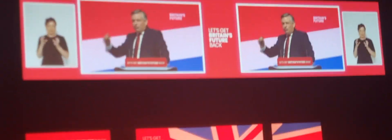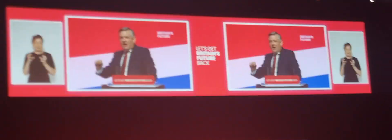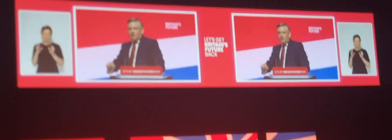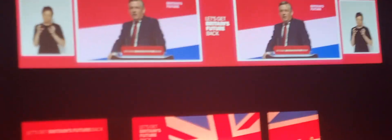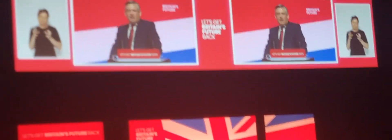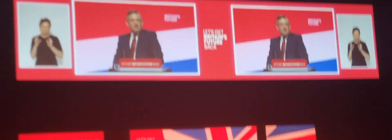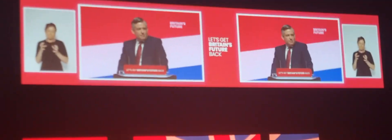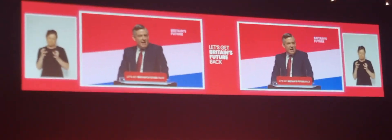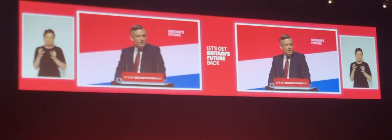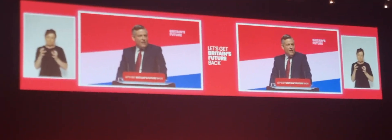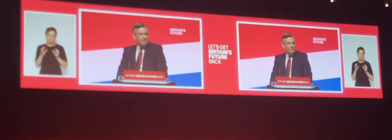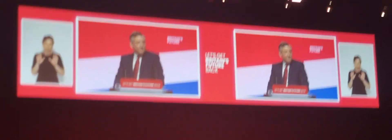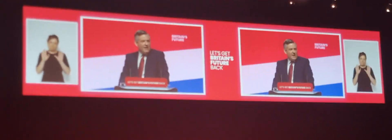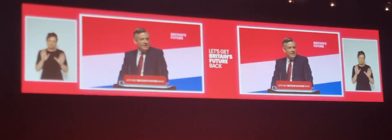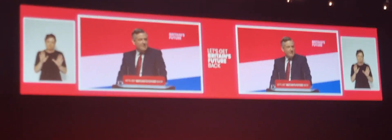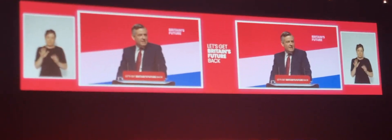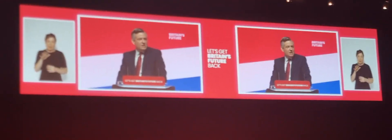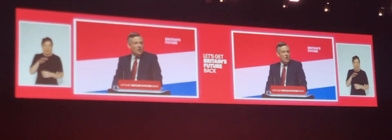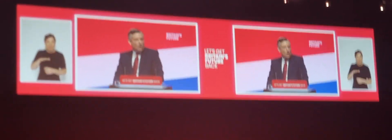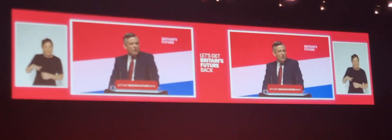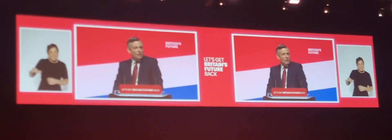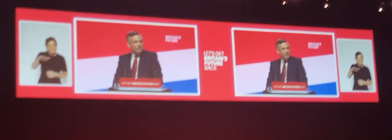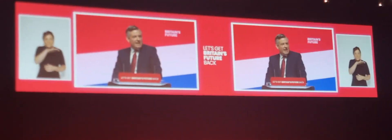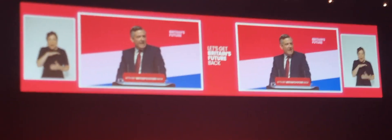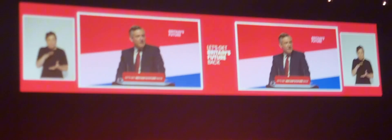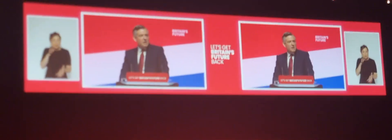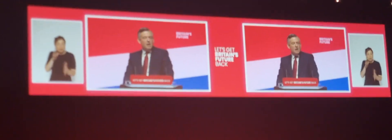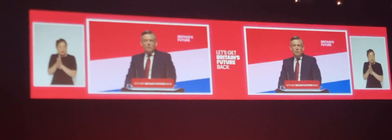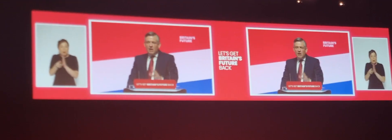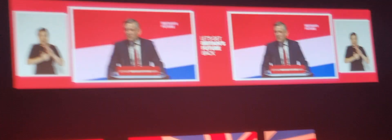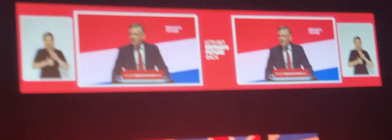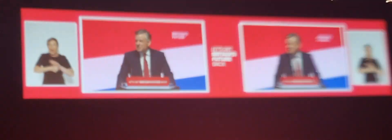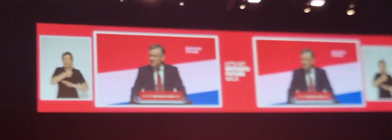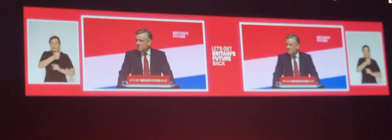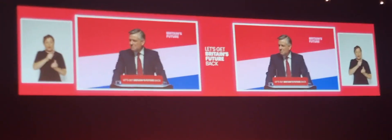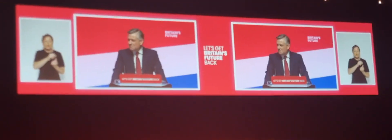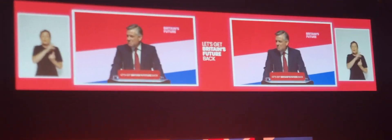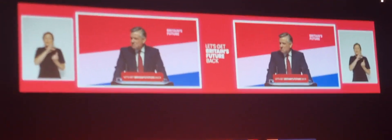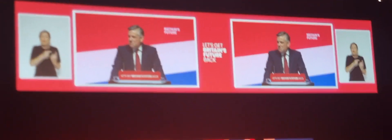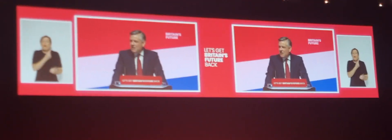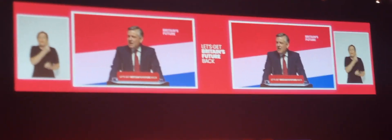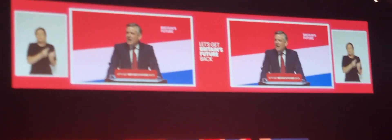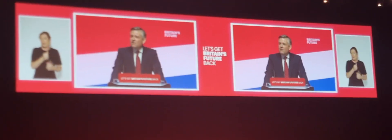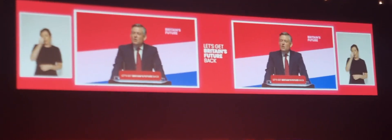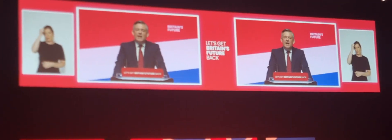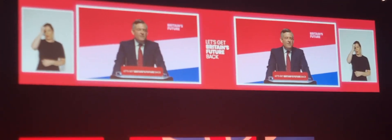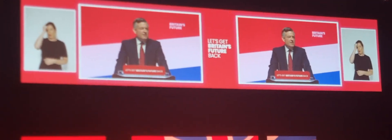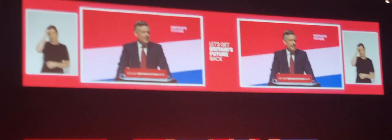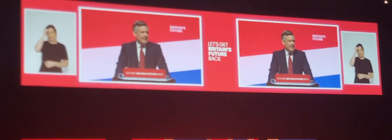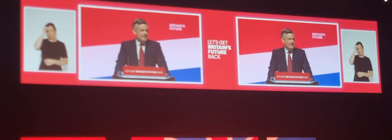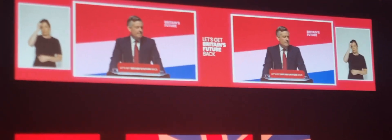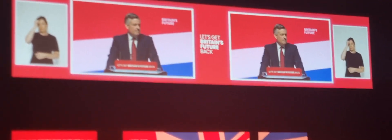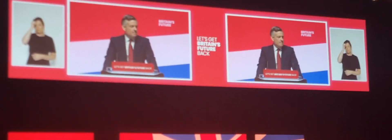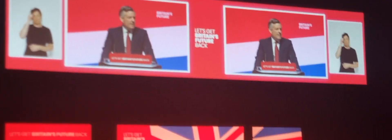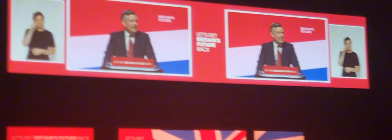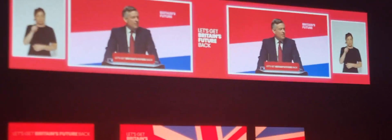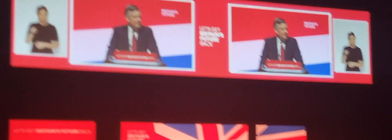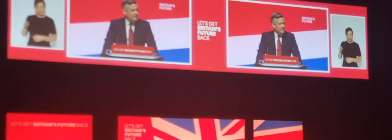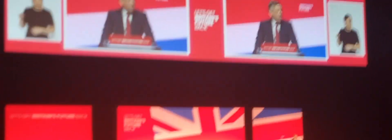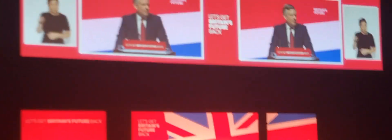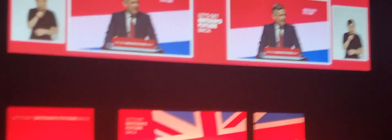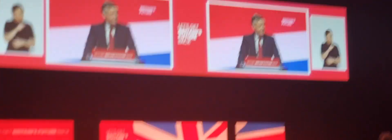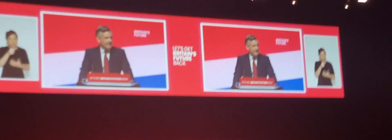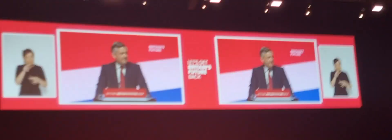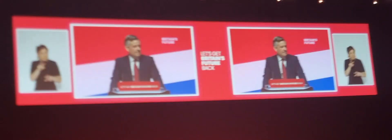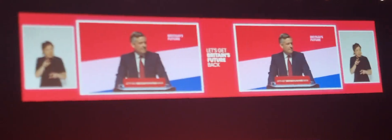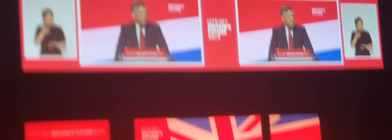and crash and smash family finances all over again. Well, have you ever seen a